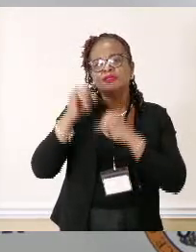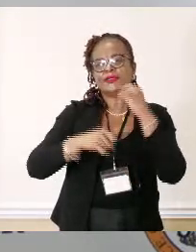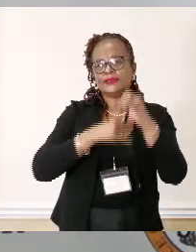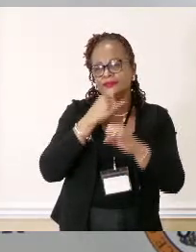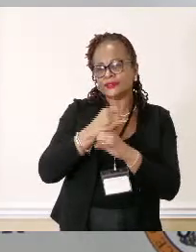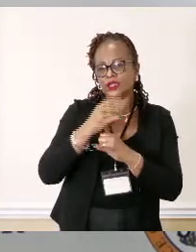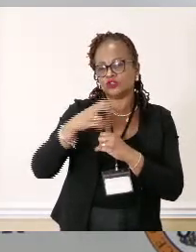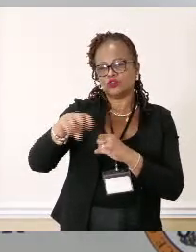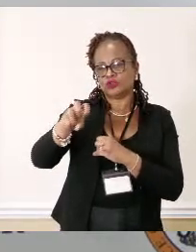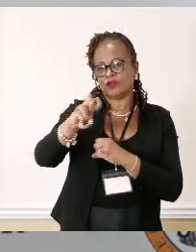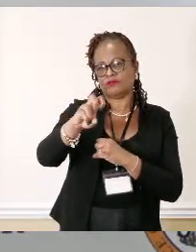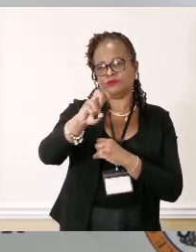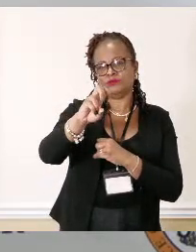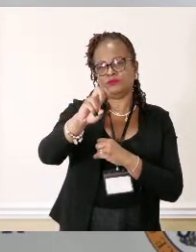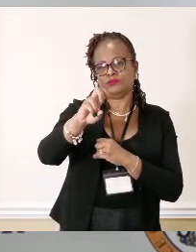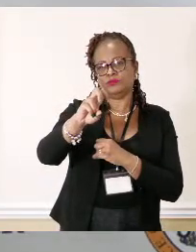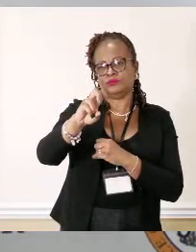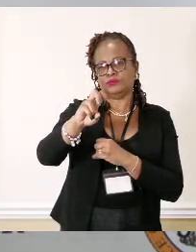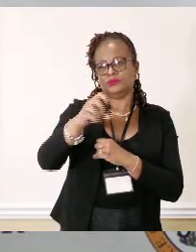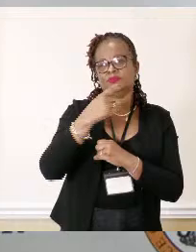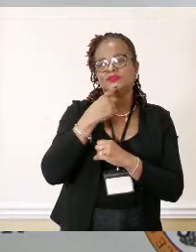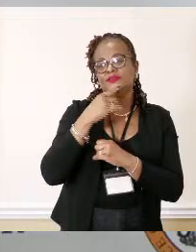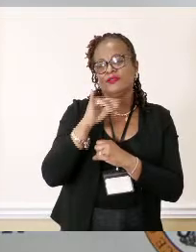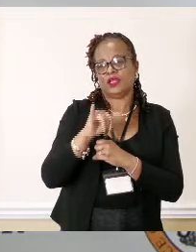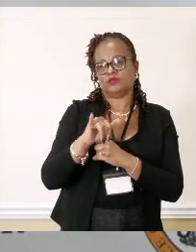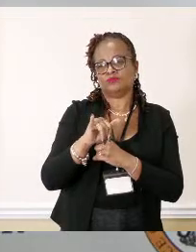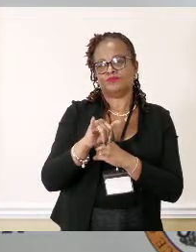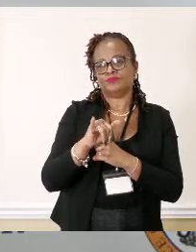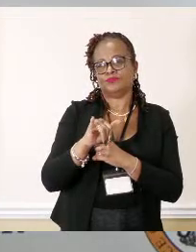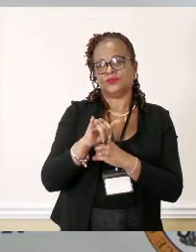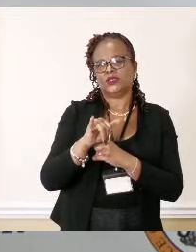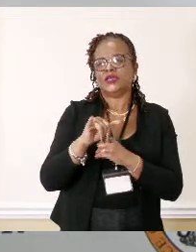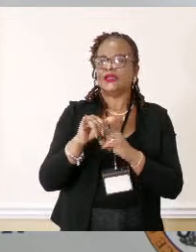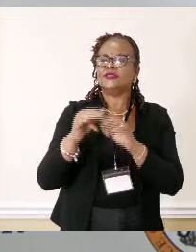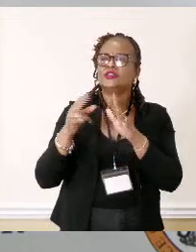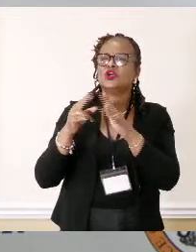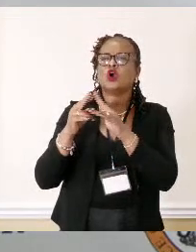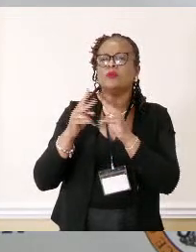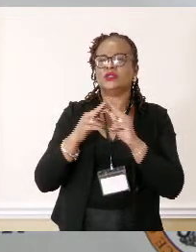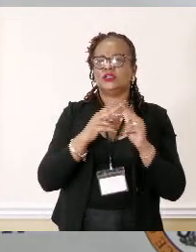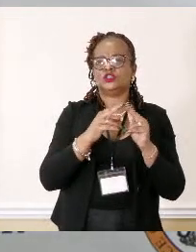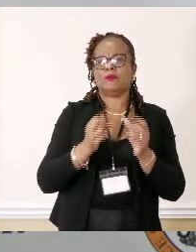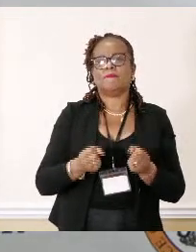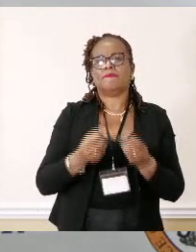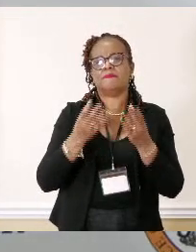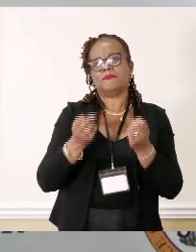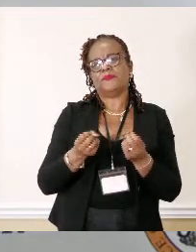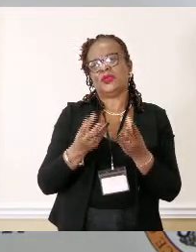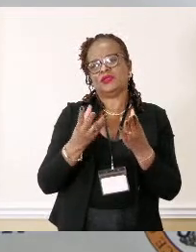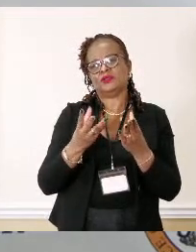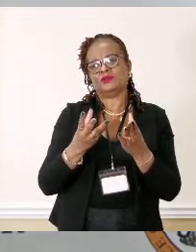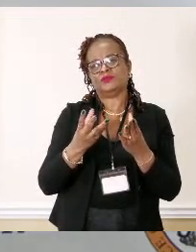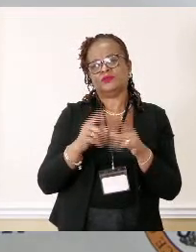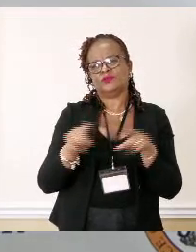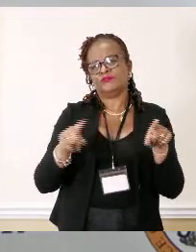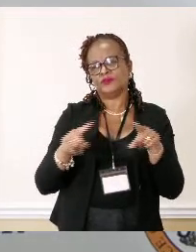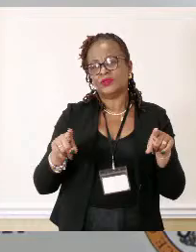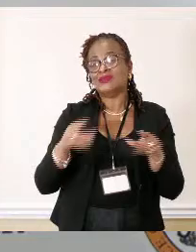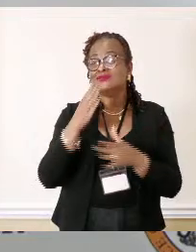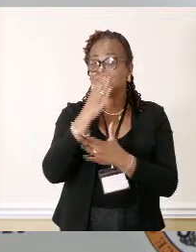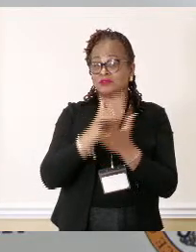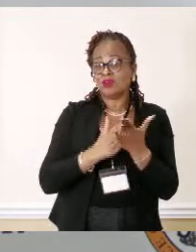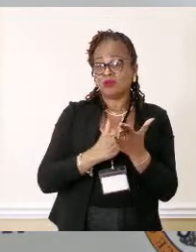international travel. Let me disavow you of that. It's a combination of many factors, and some of